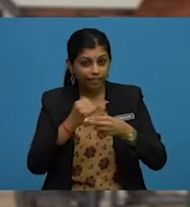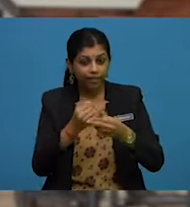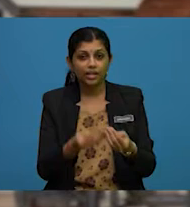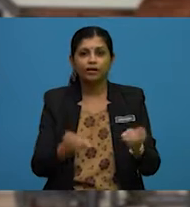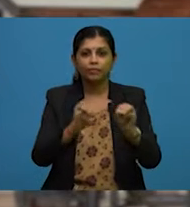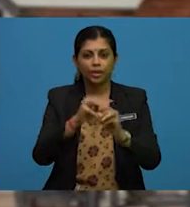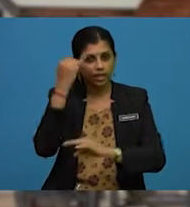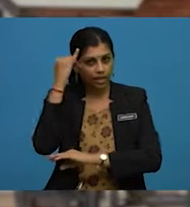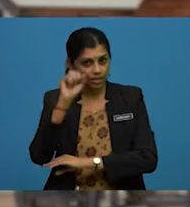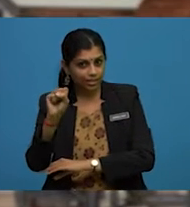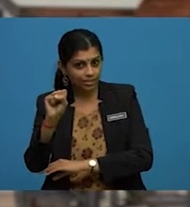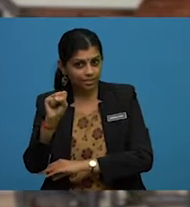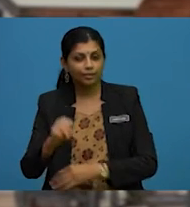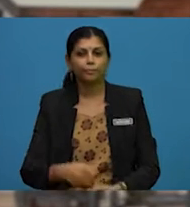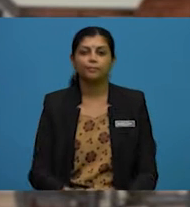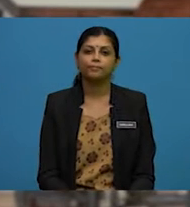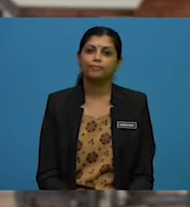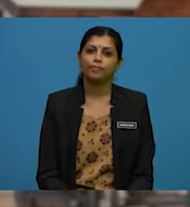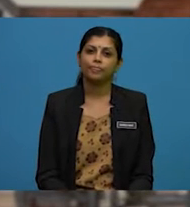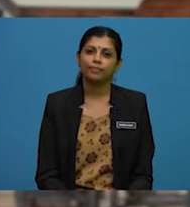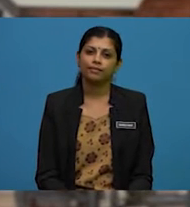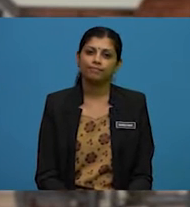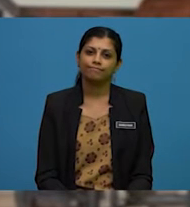main ideas.